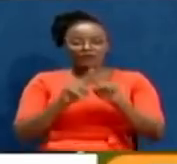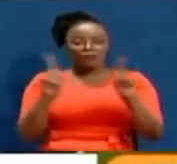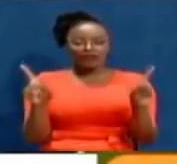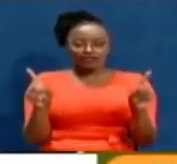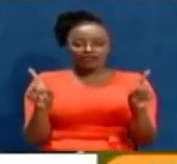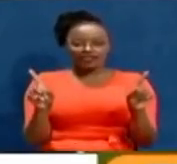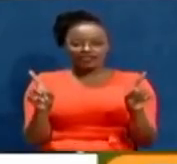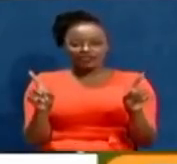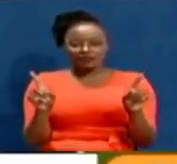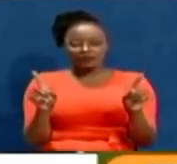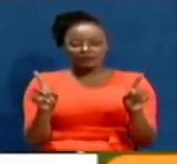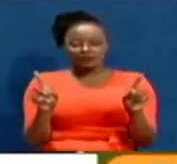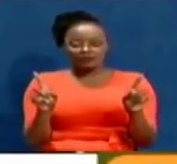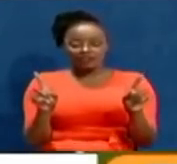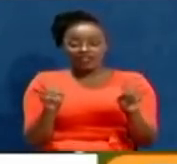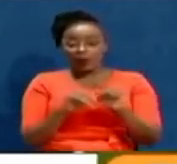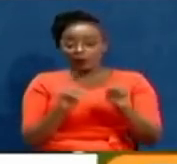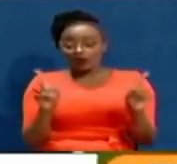Lakini